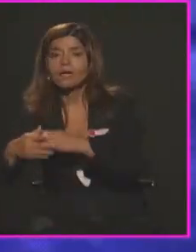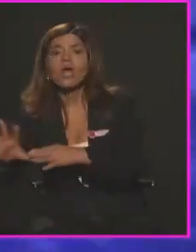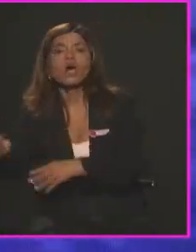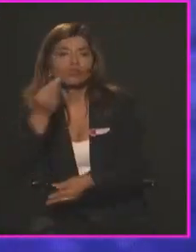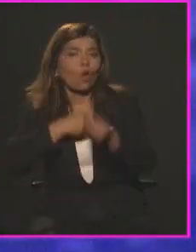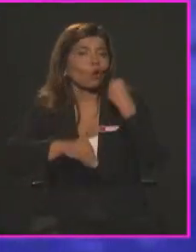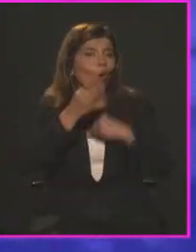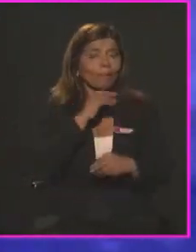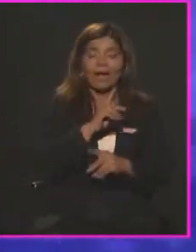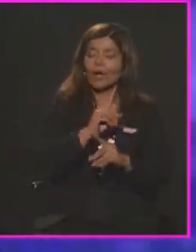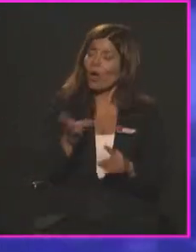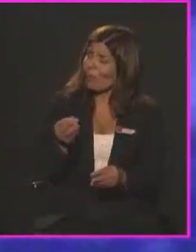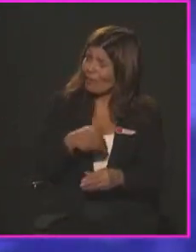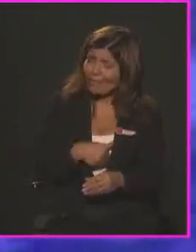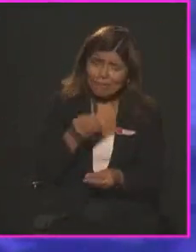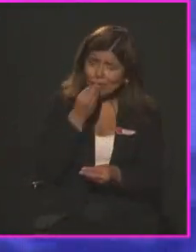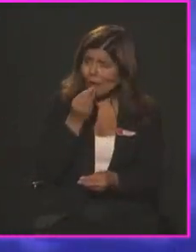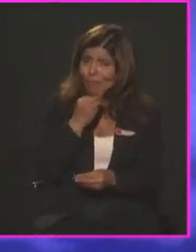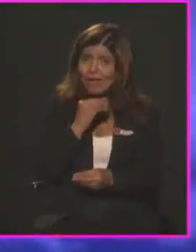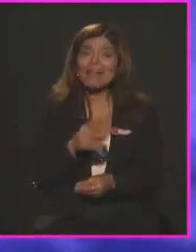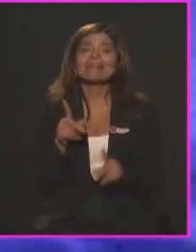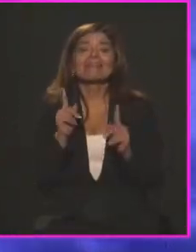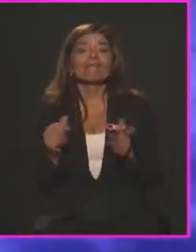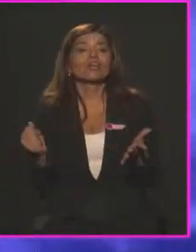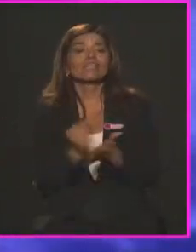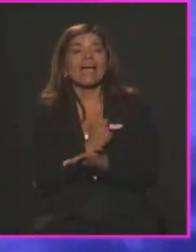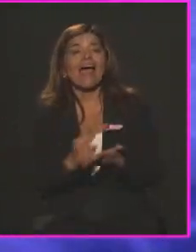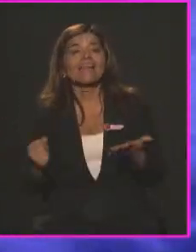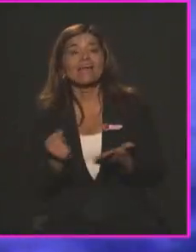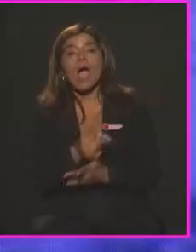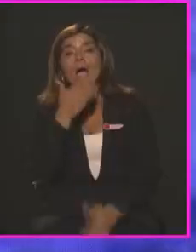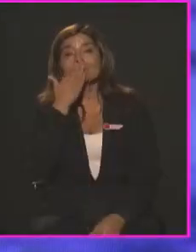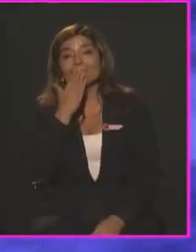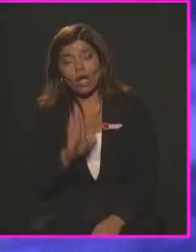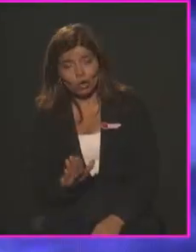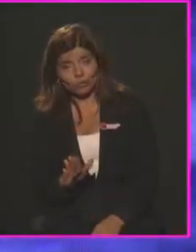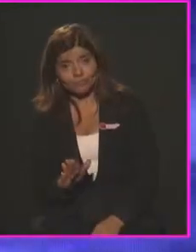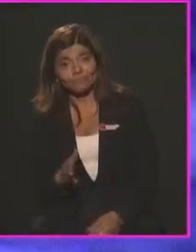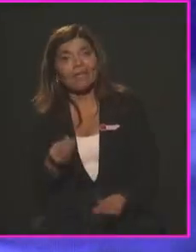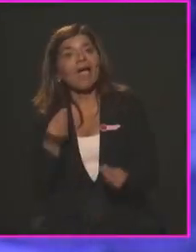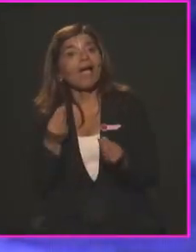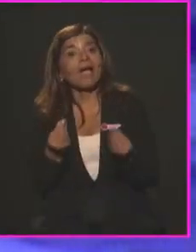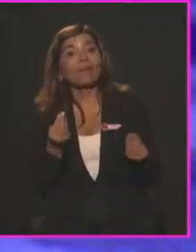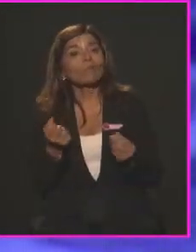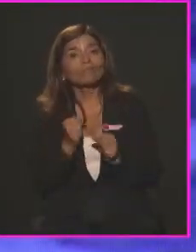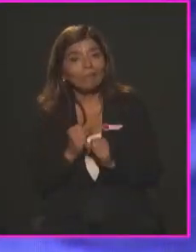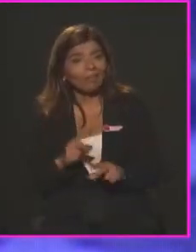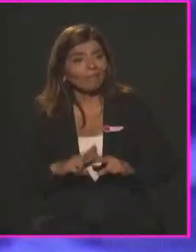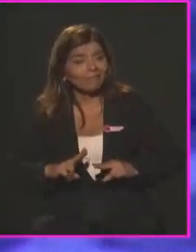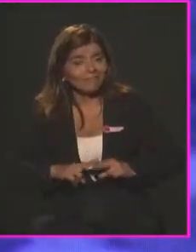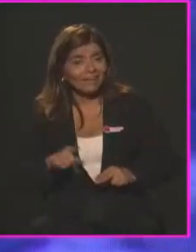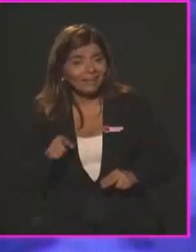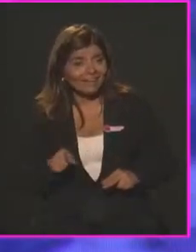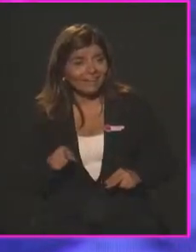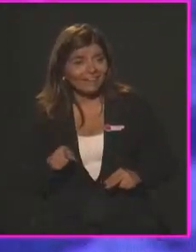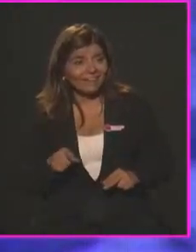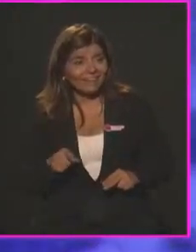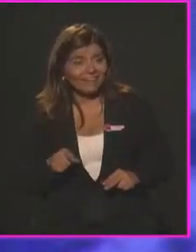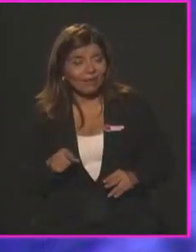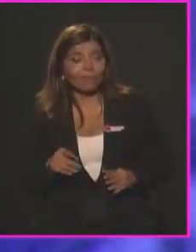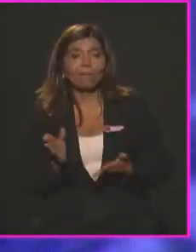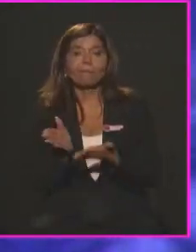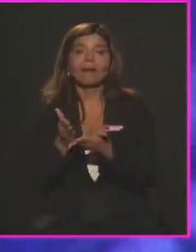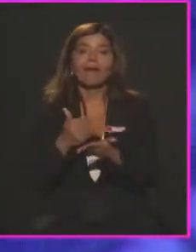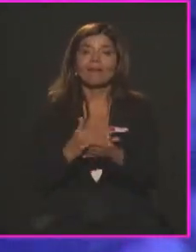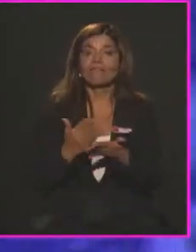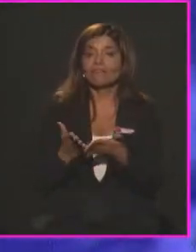better. So what can we do? We can plan and shop carefully. Shopping is